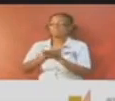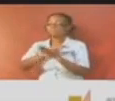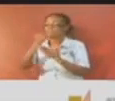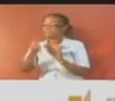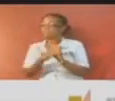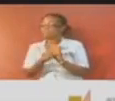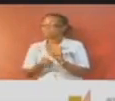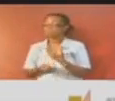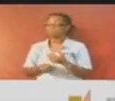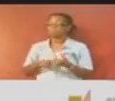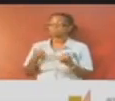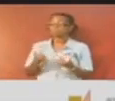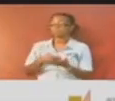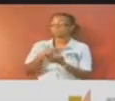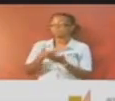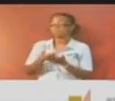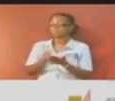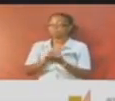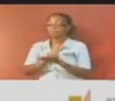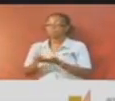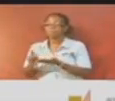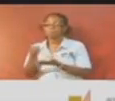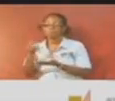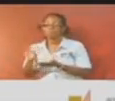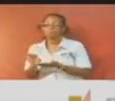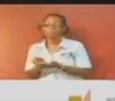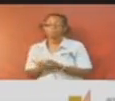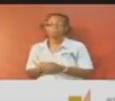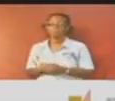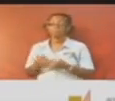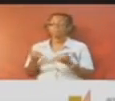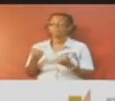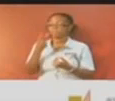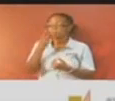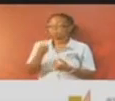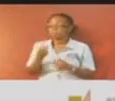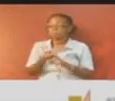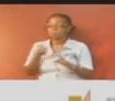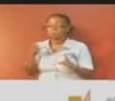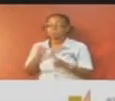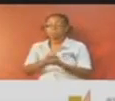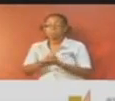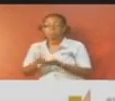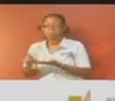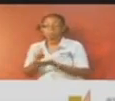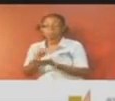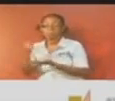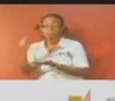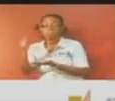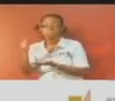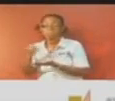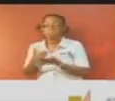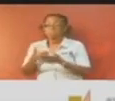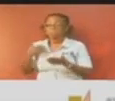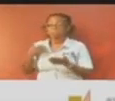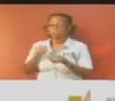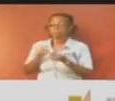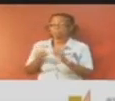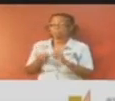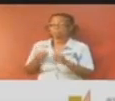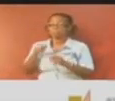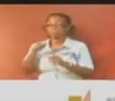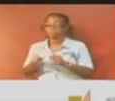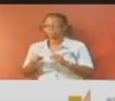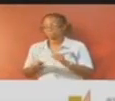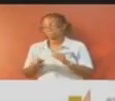week 19. And what we see is that from about week 10, where the numbers had been relatively low for a few weeks, we started to